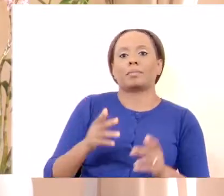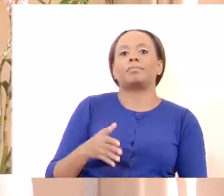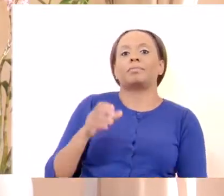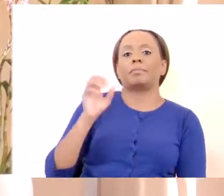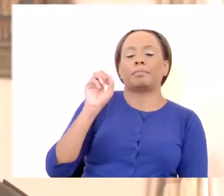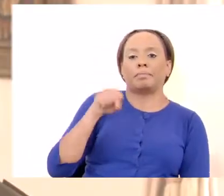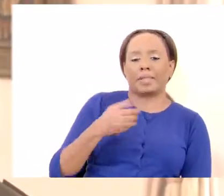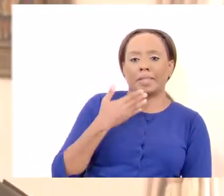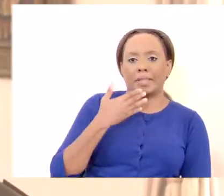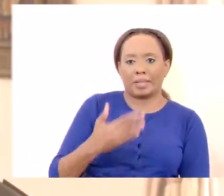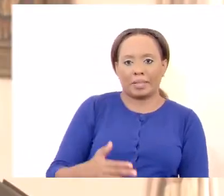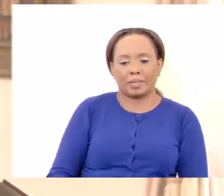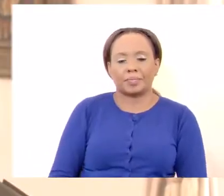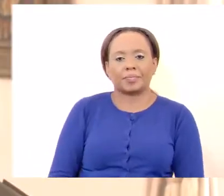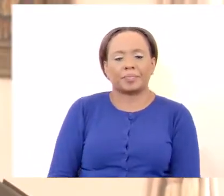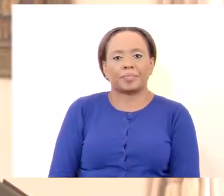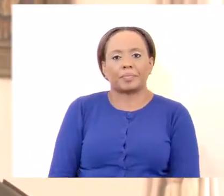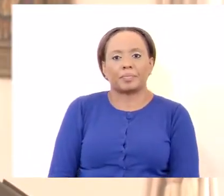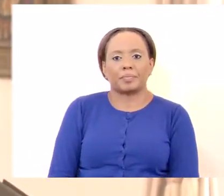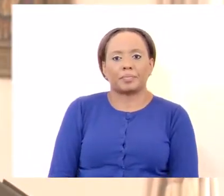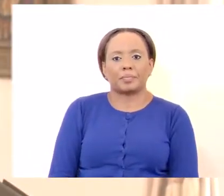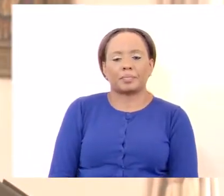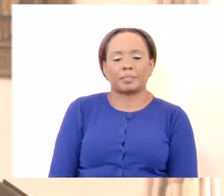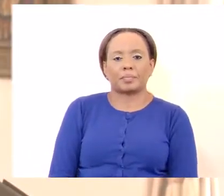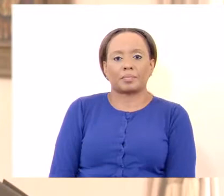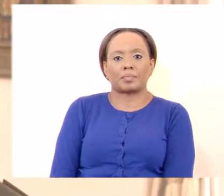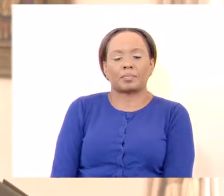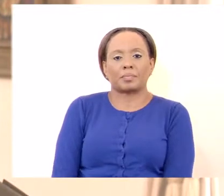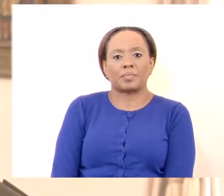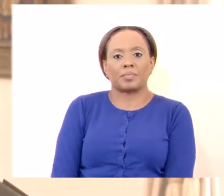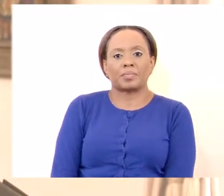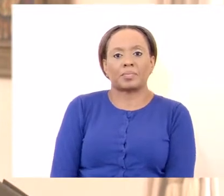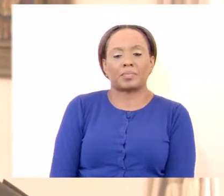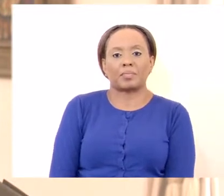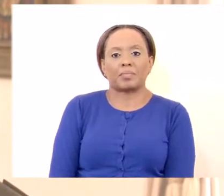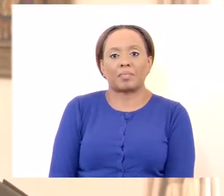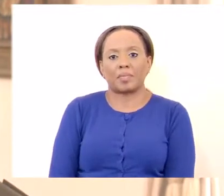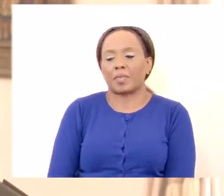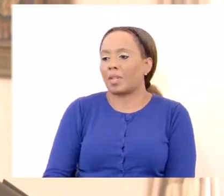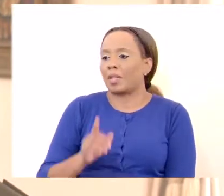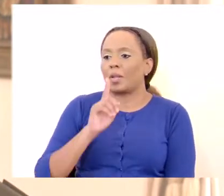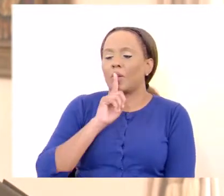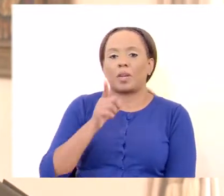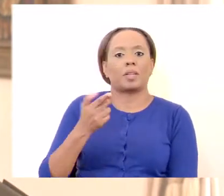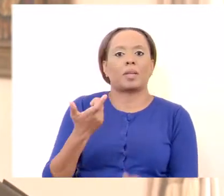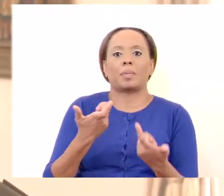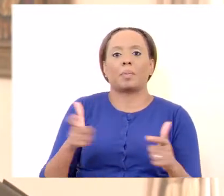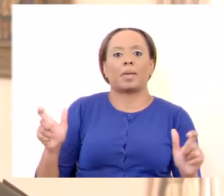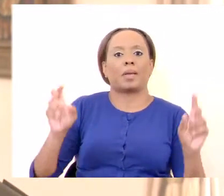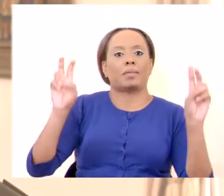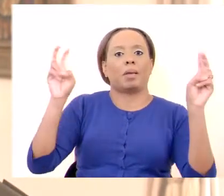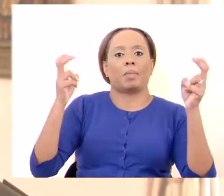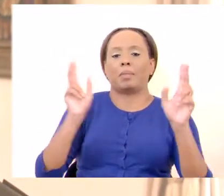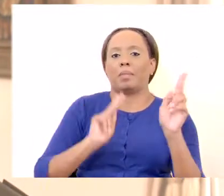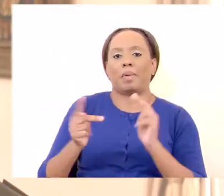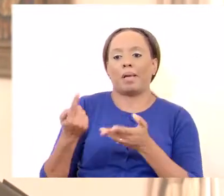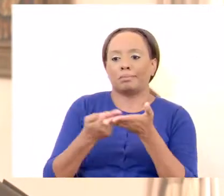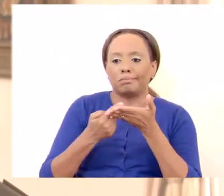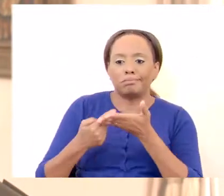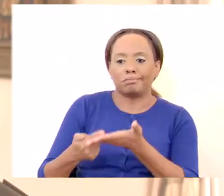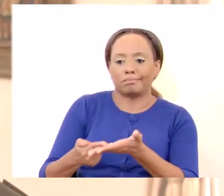you for that question, because this has been obviously a topic of discussion among the Barbadian